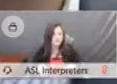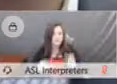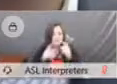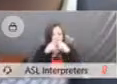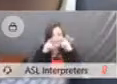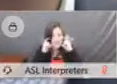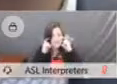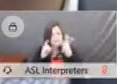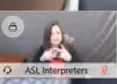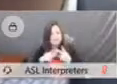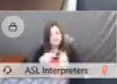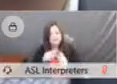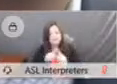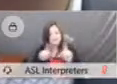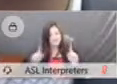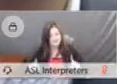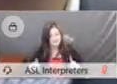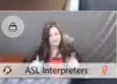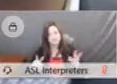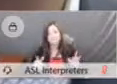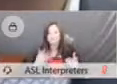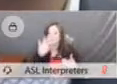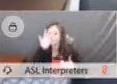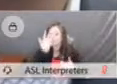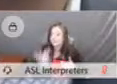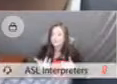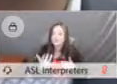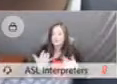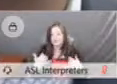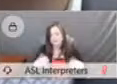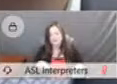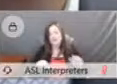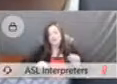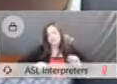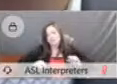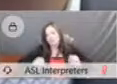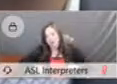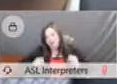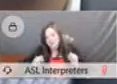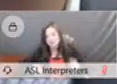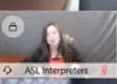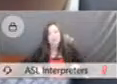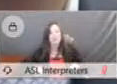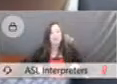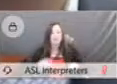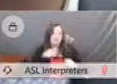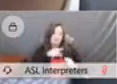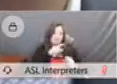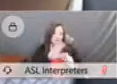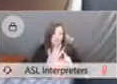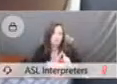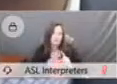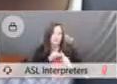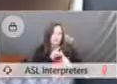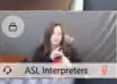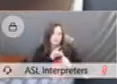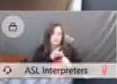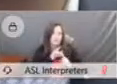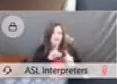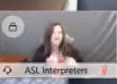distancing, because there is still that possibility that you may catch a